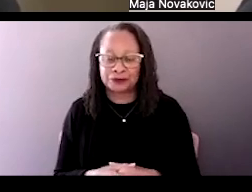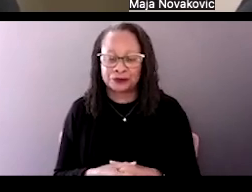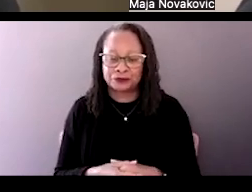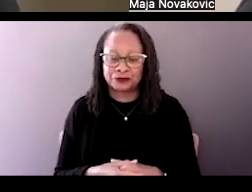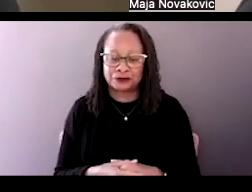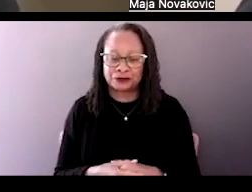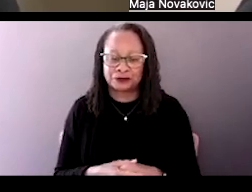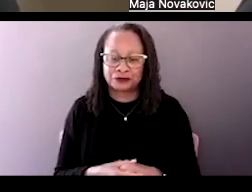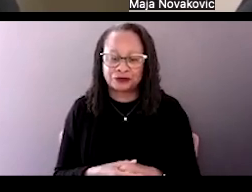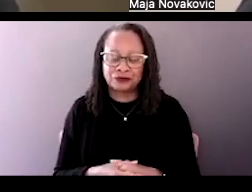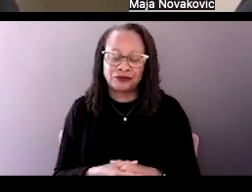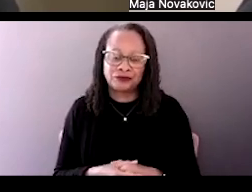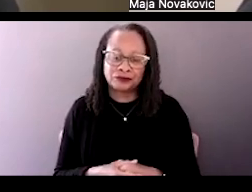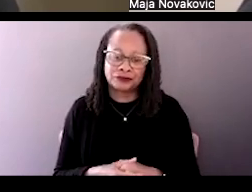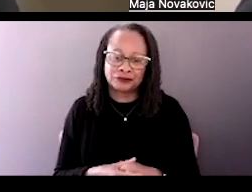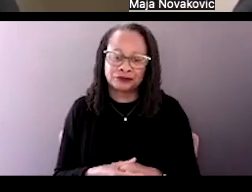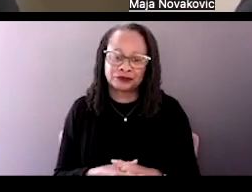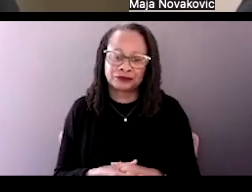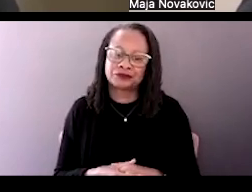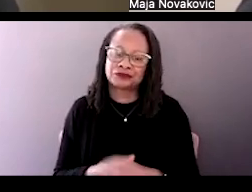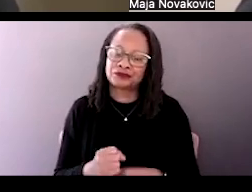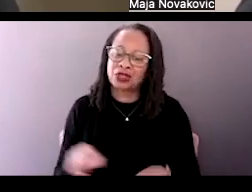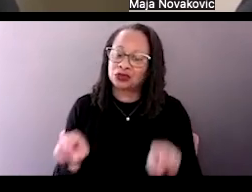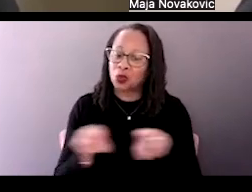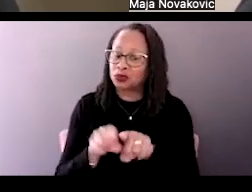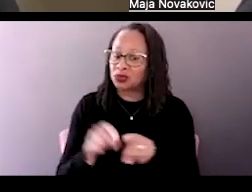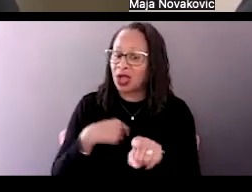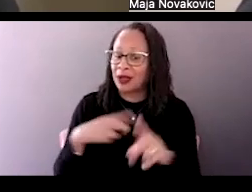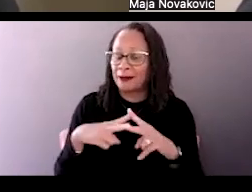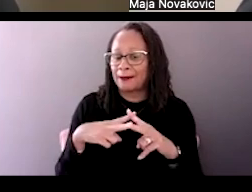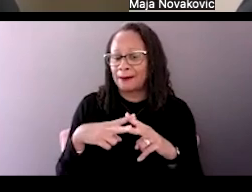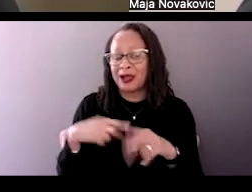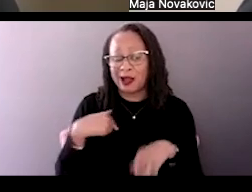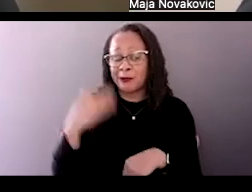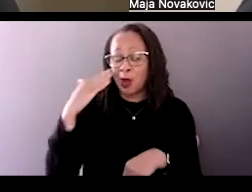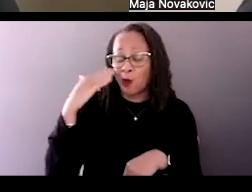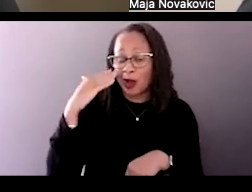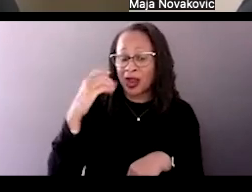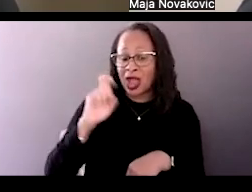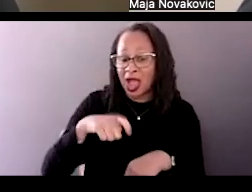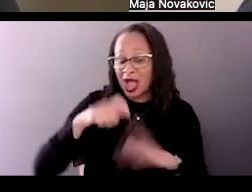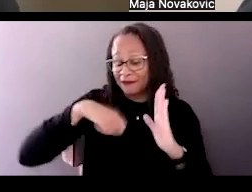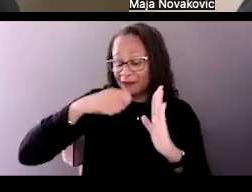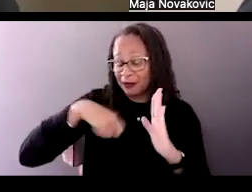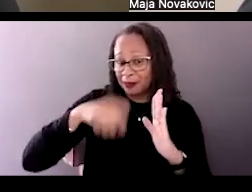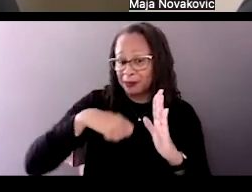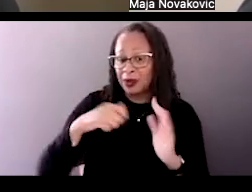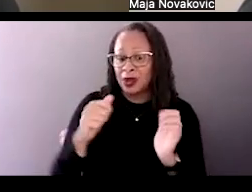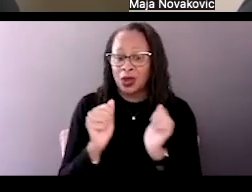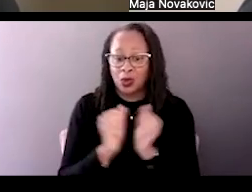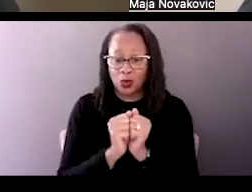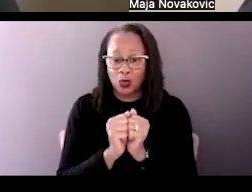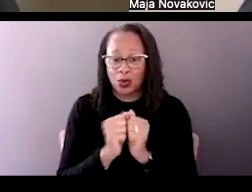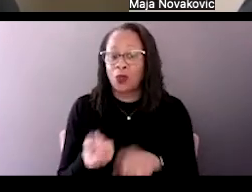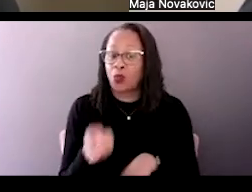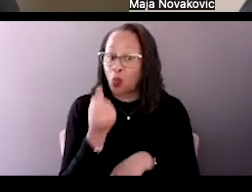goes. So also I'm aware that I shot the film with one photo